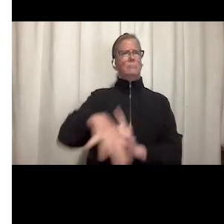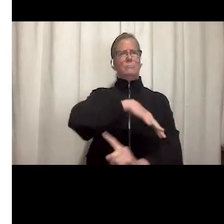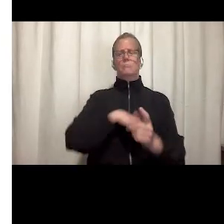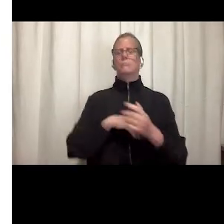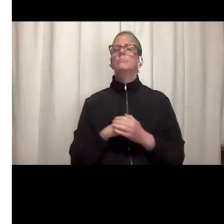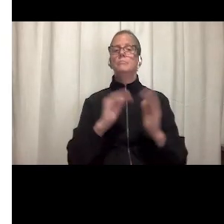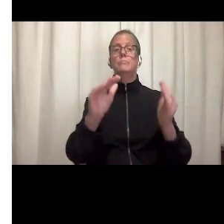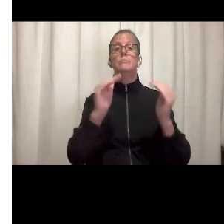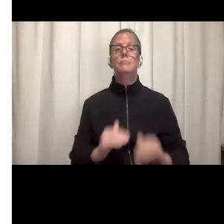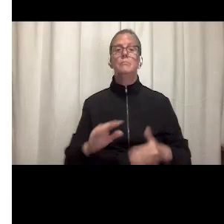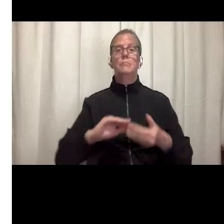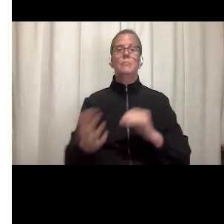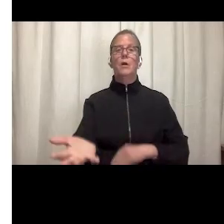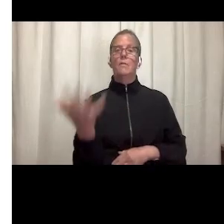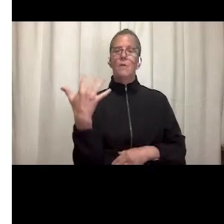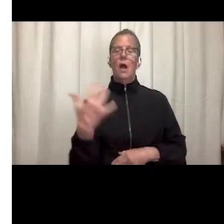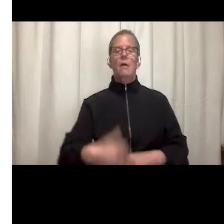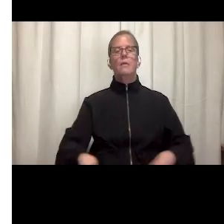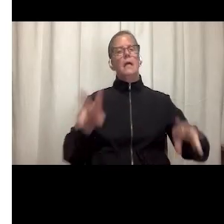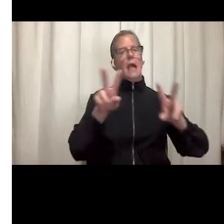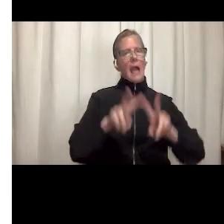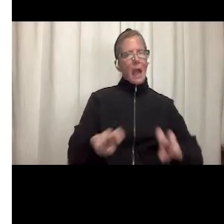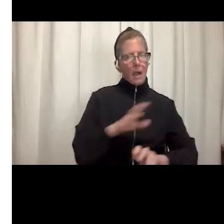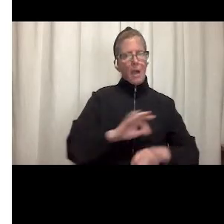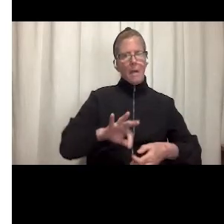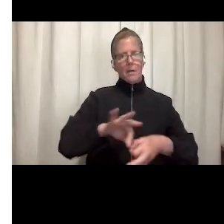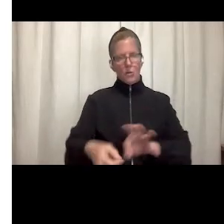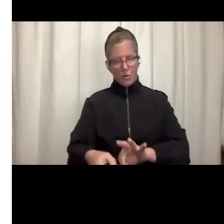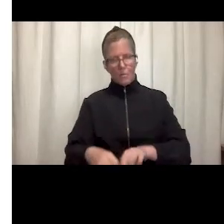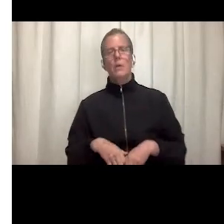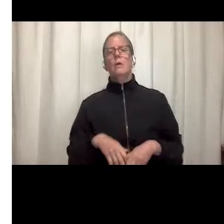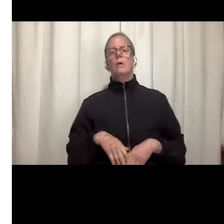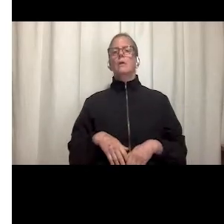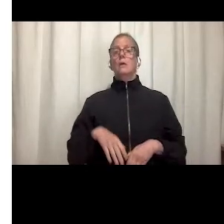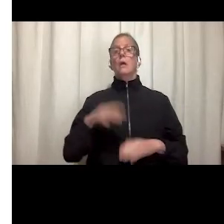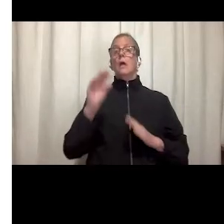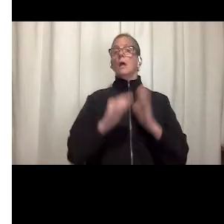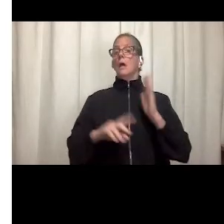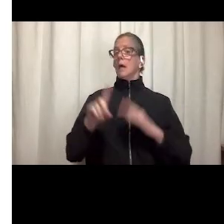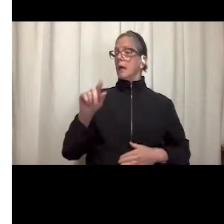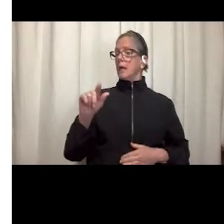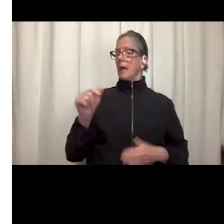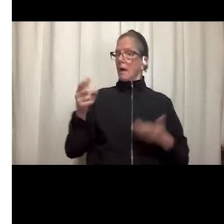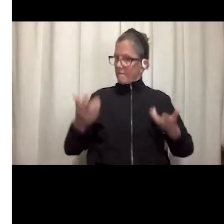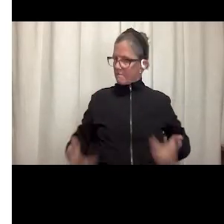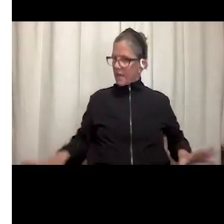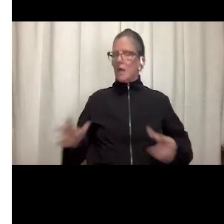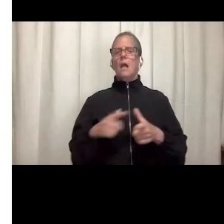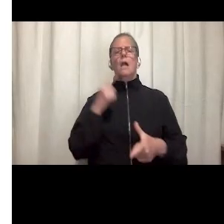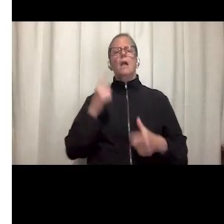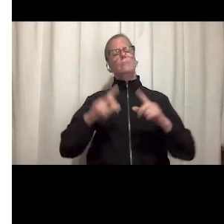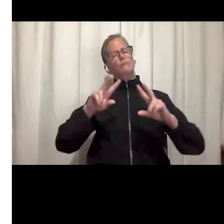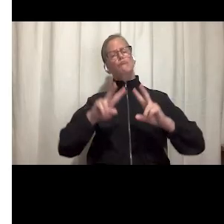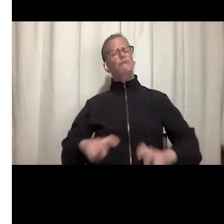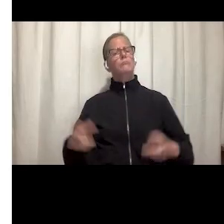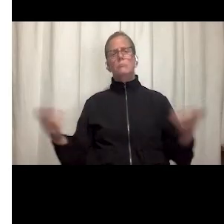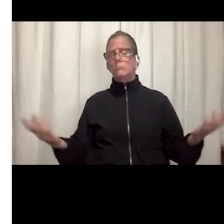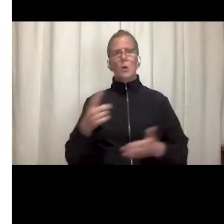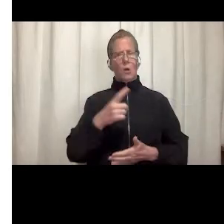Number 5, analyze and interpret. After data collection, dig into the results. What do they tell